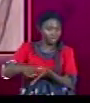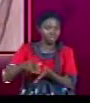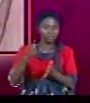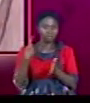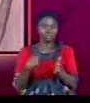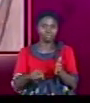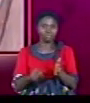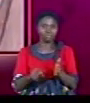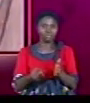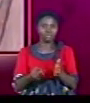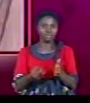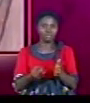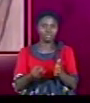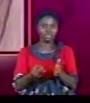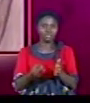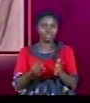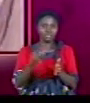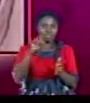since